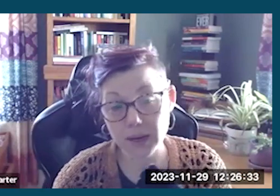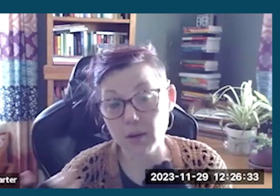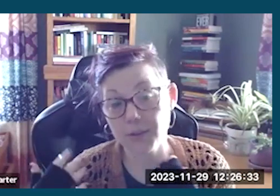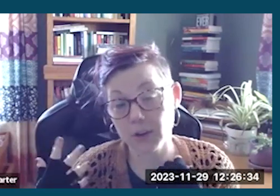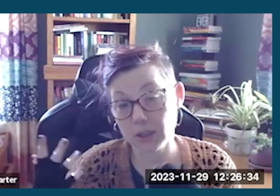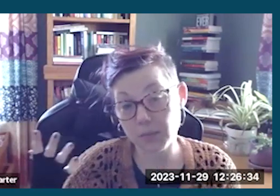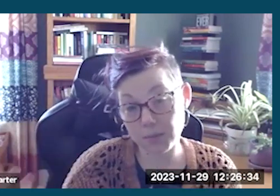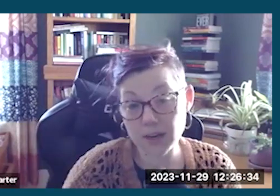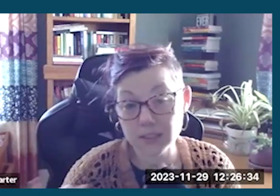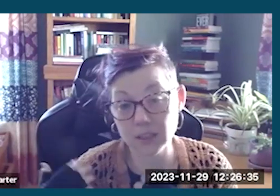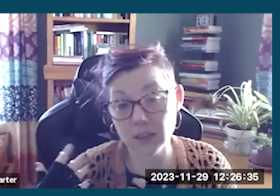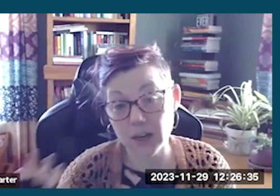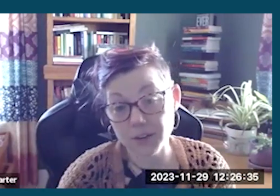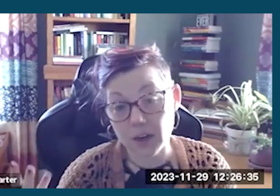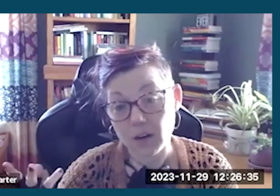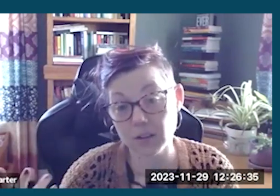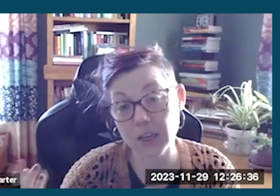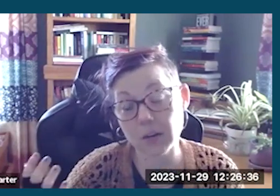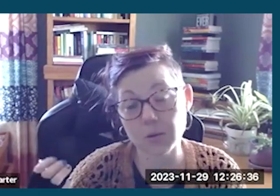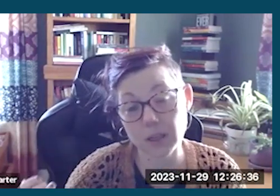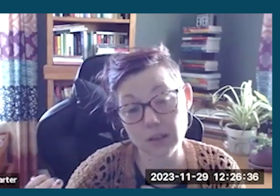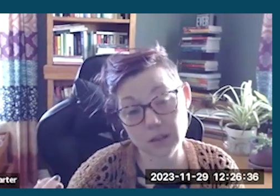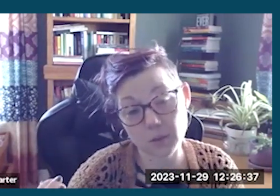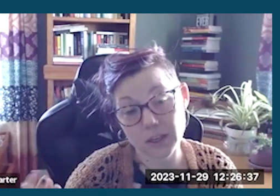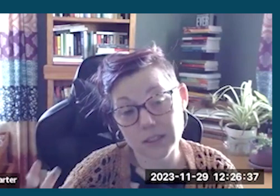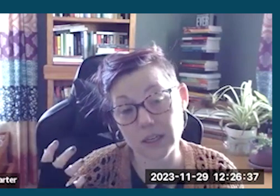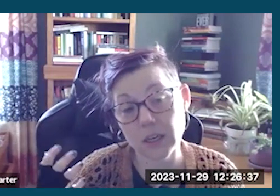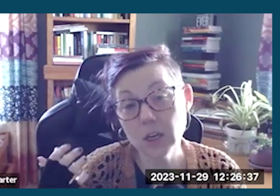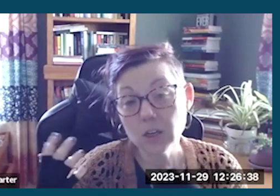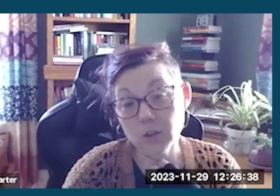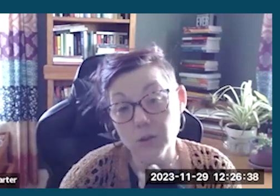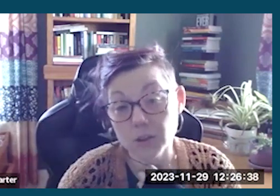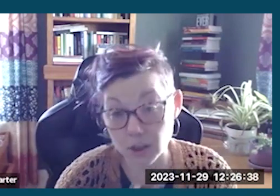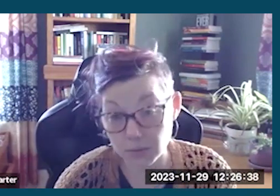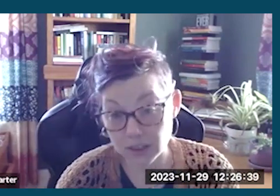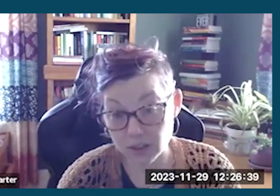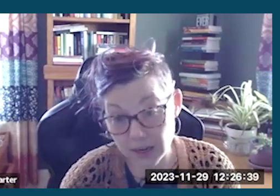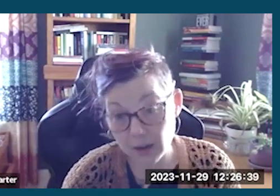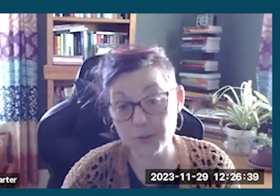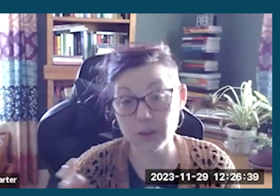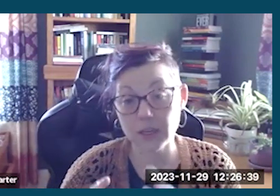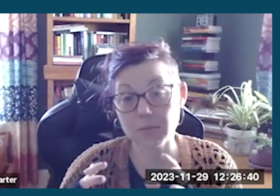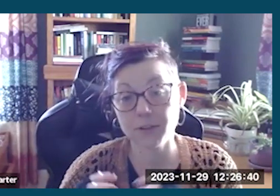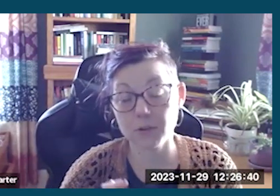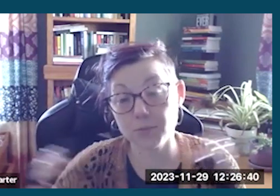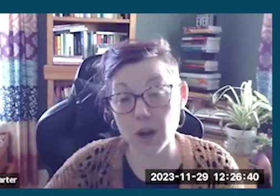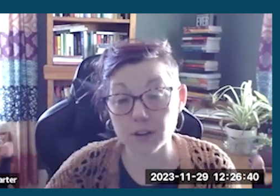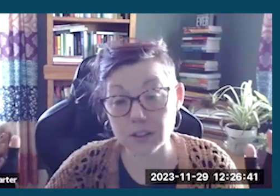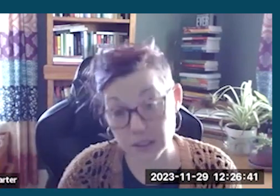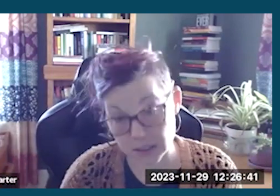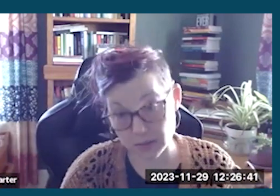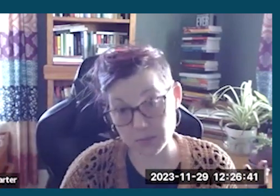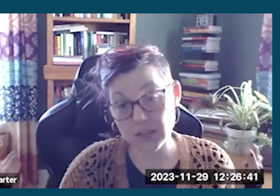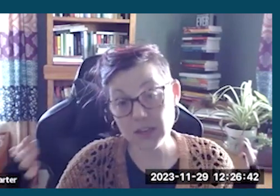in public health or in medicine and healthcare are thinking about when they say social determinants are health. We're thinking about those